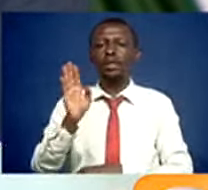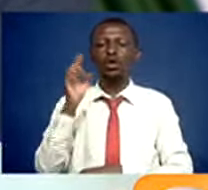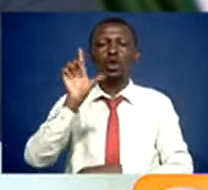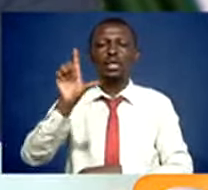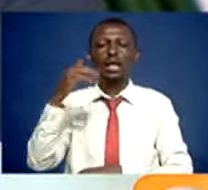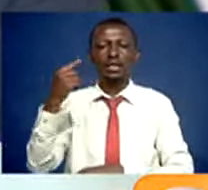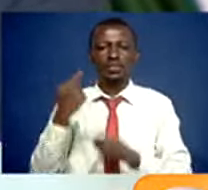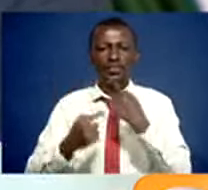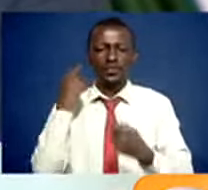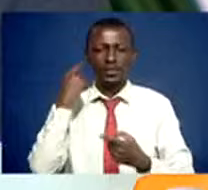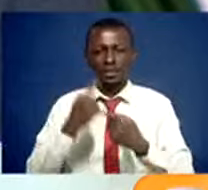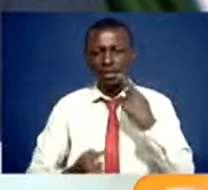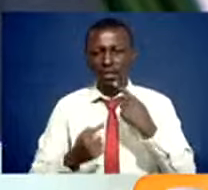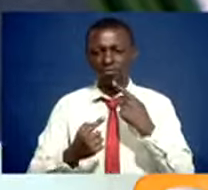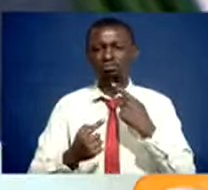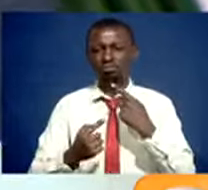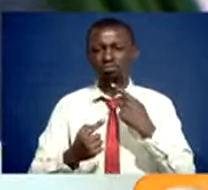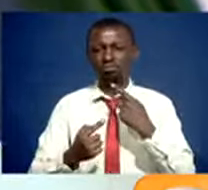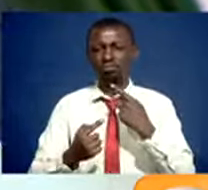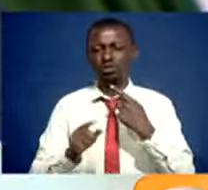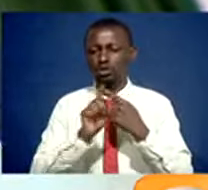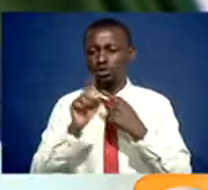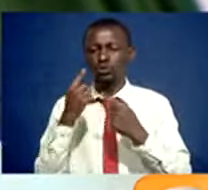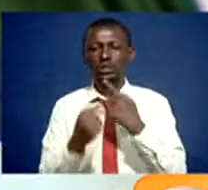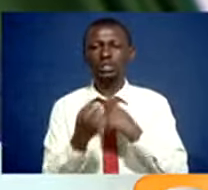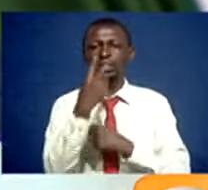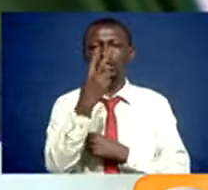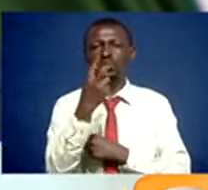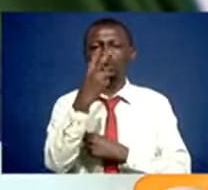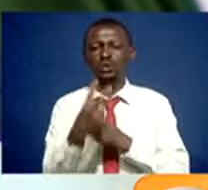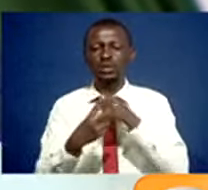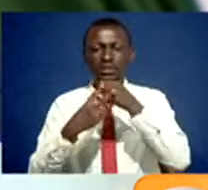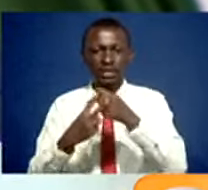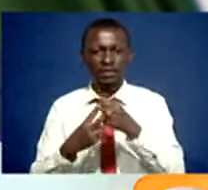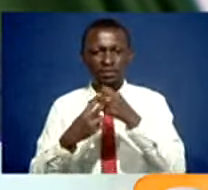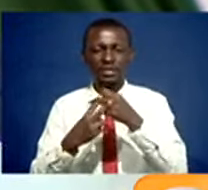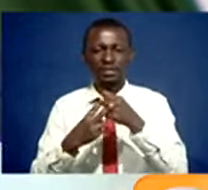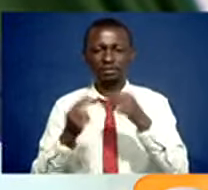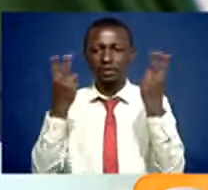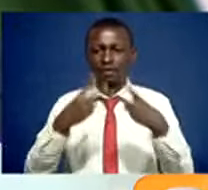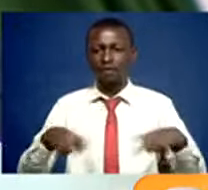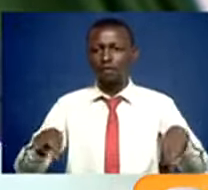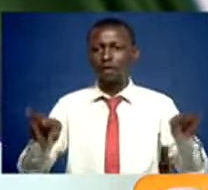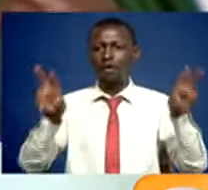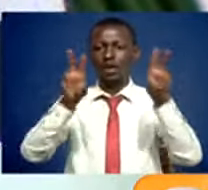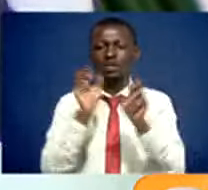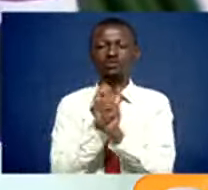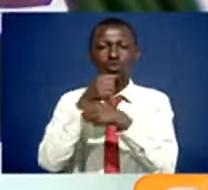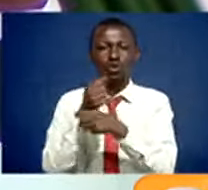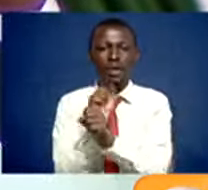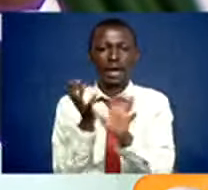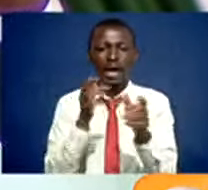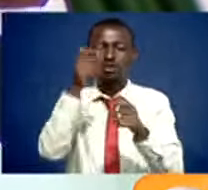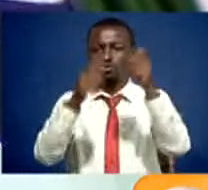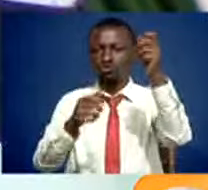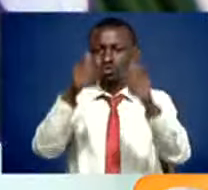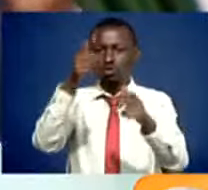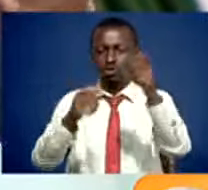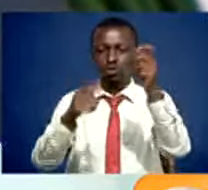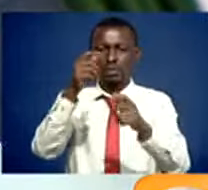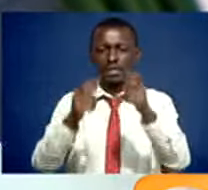year by 2027. The value of processed milk increased